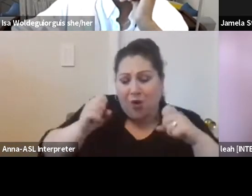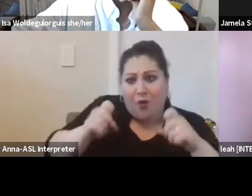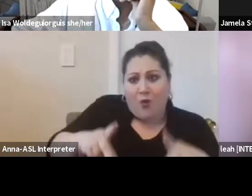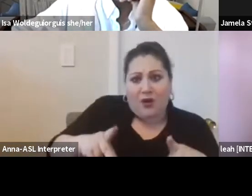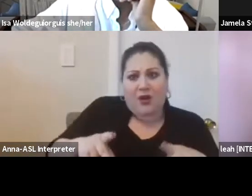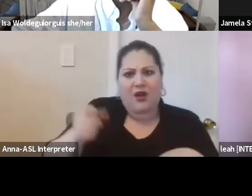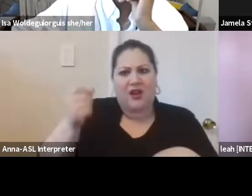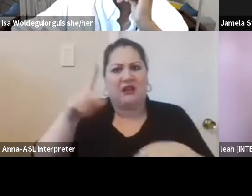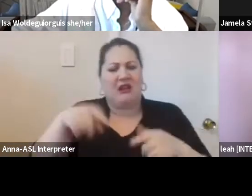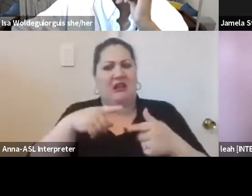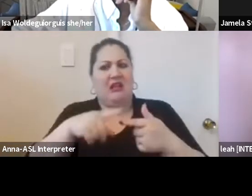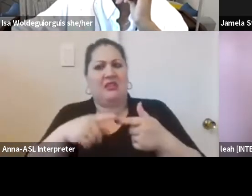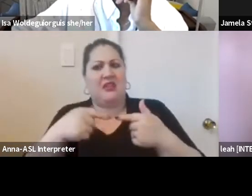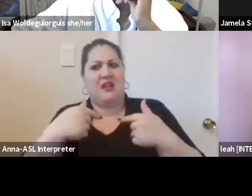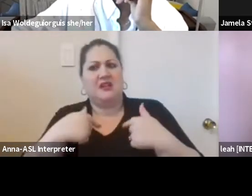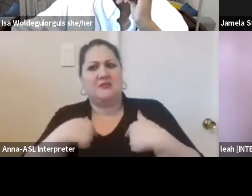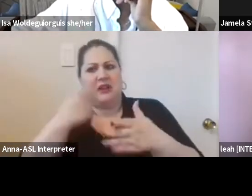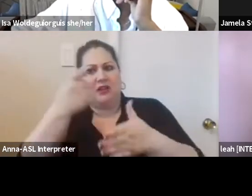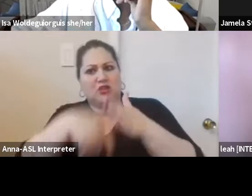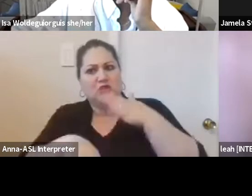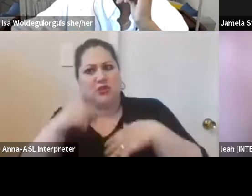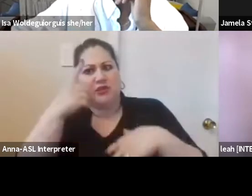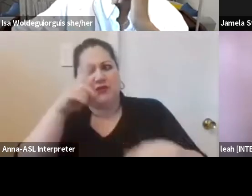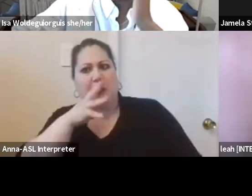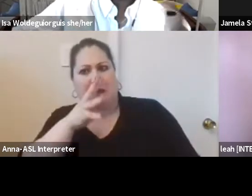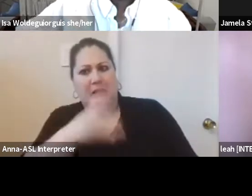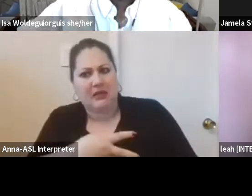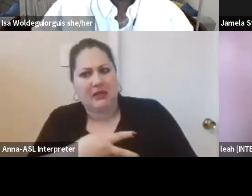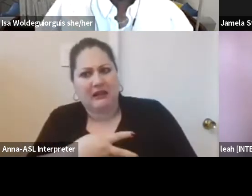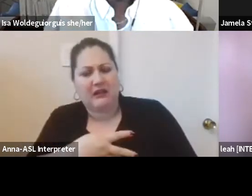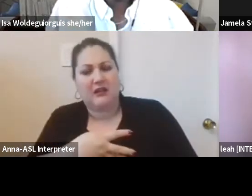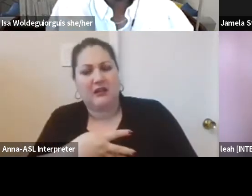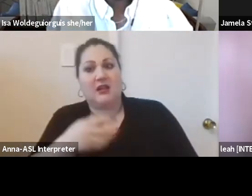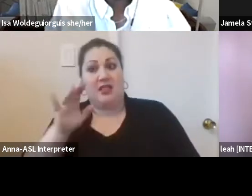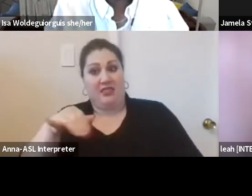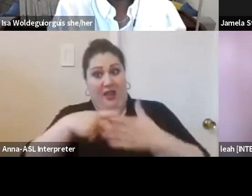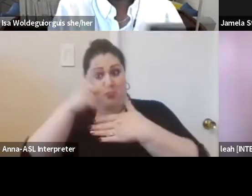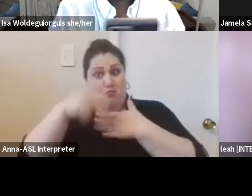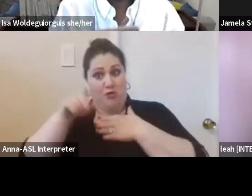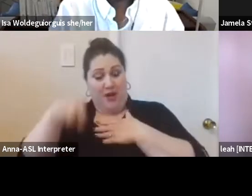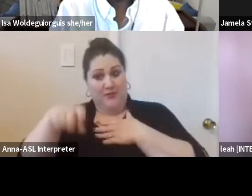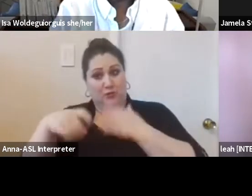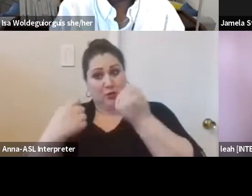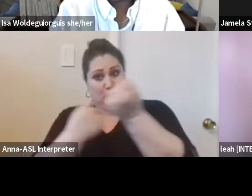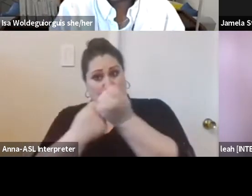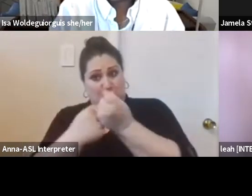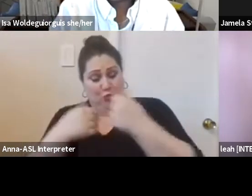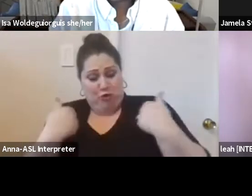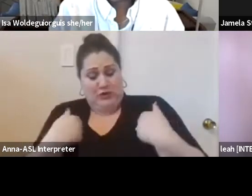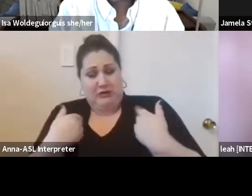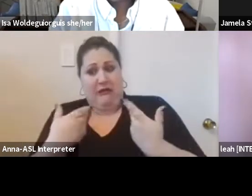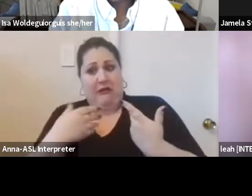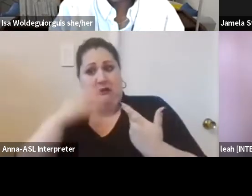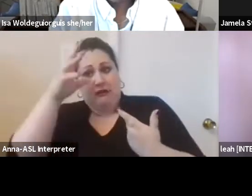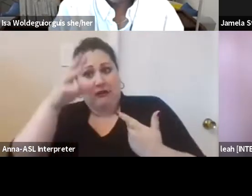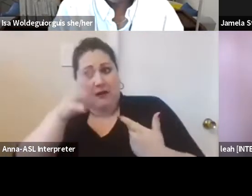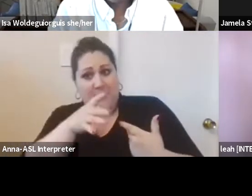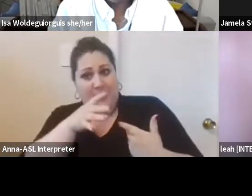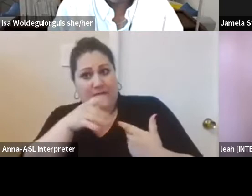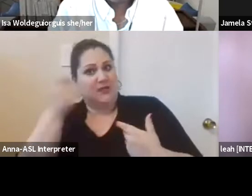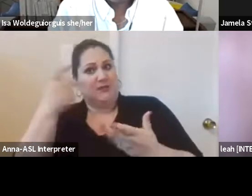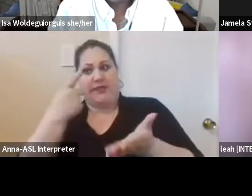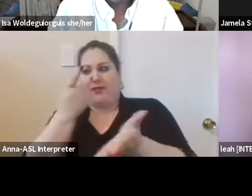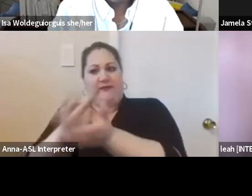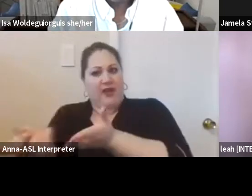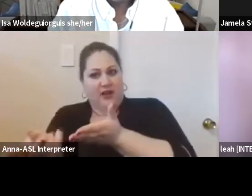was. That program was supposed to help young mothers, but they failed to recognize postpartum and depression. When